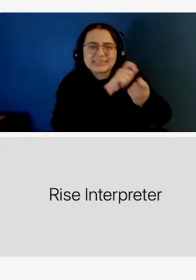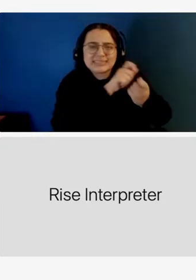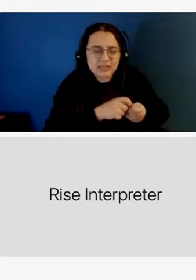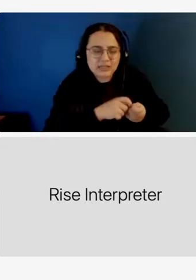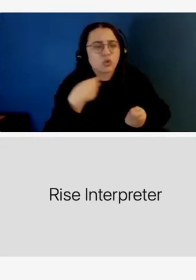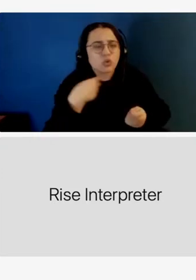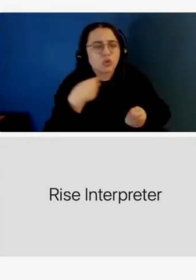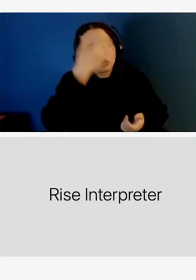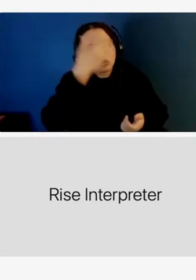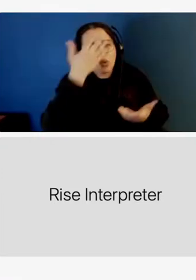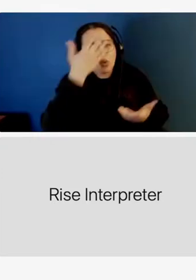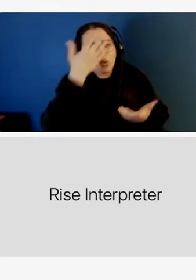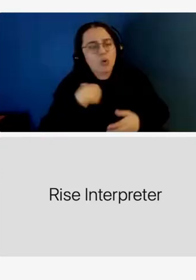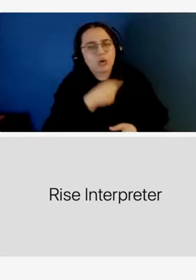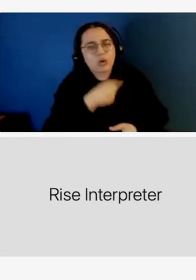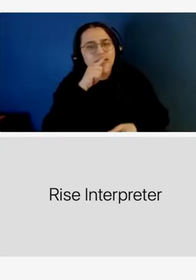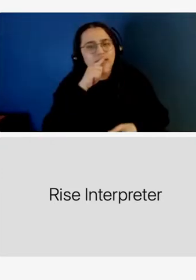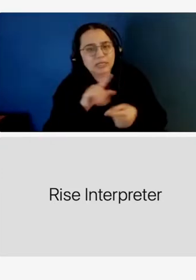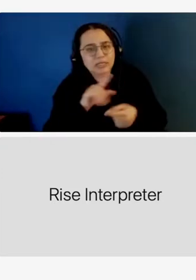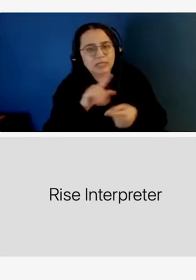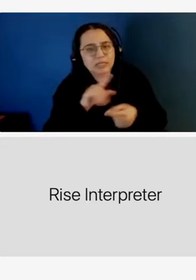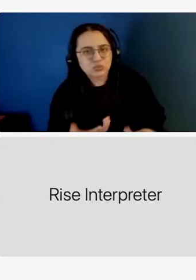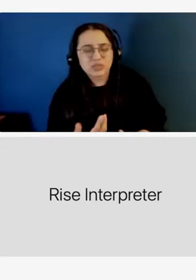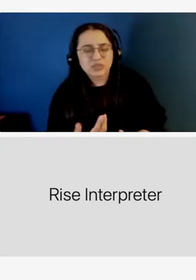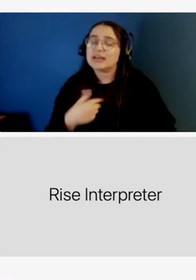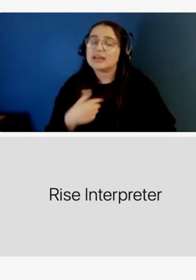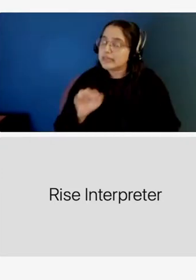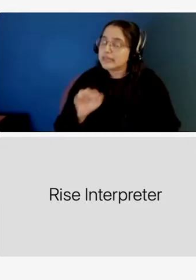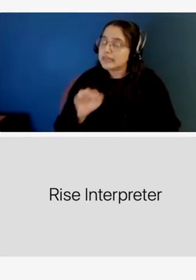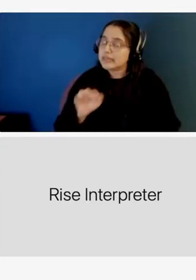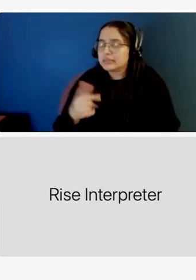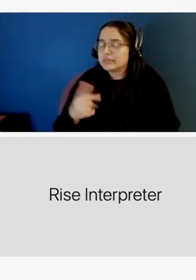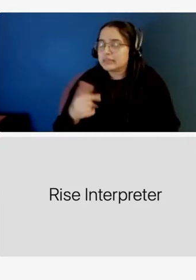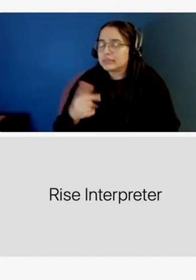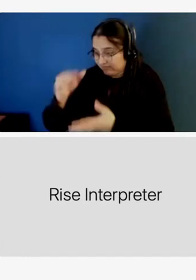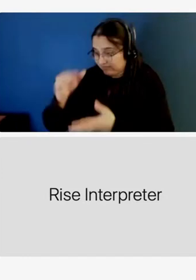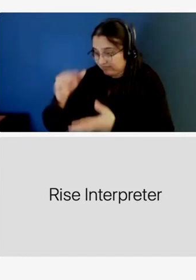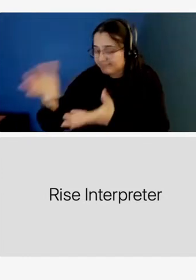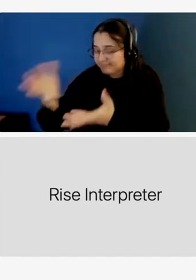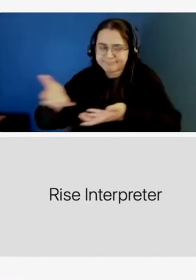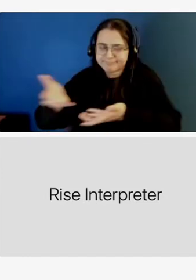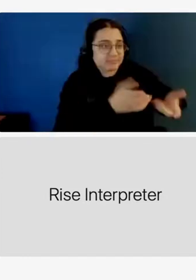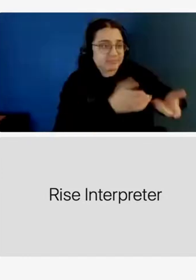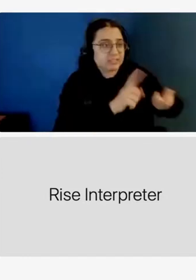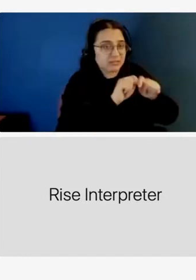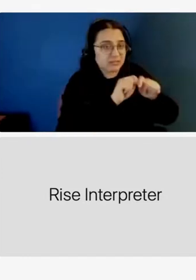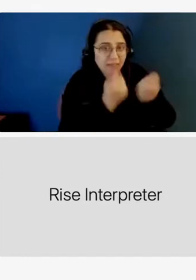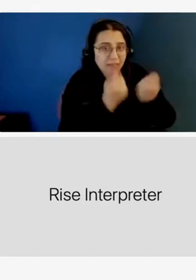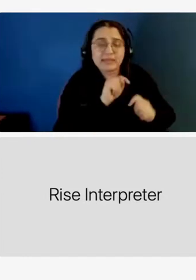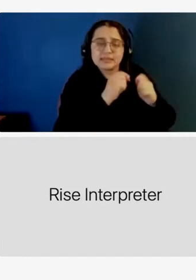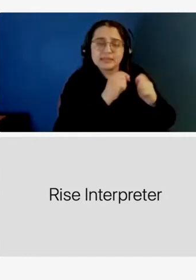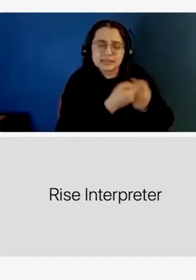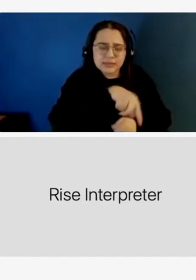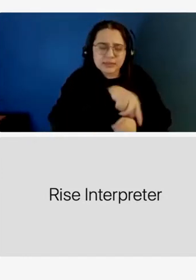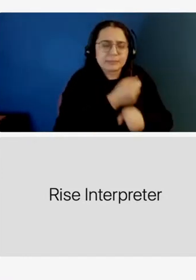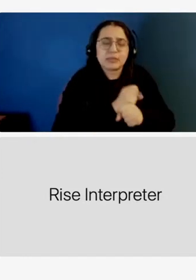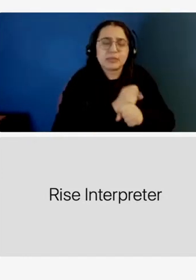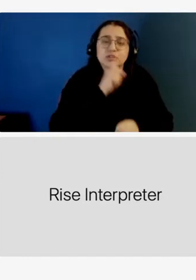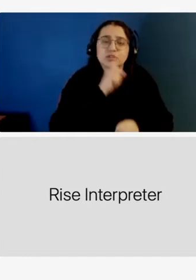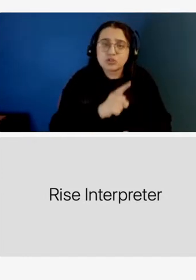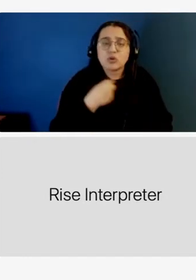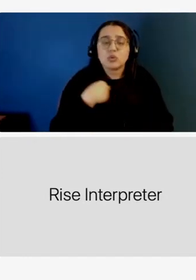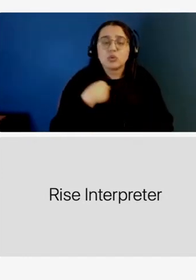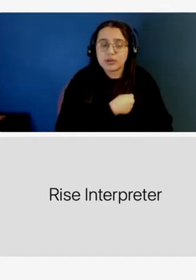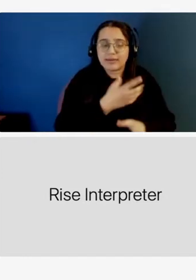to our team, and our team has really dug in and making sure that we're giving our potential pilot schools that information that they